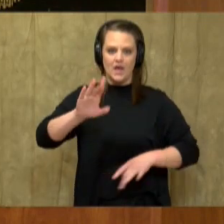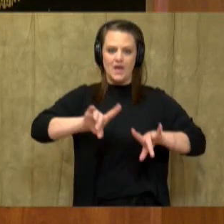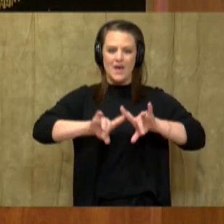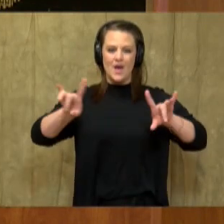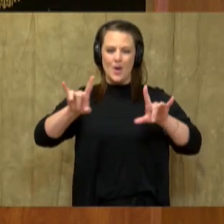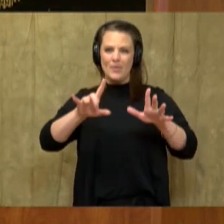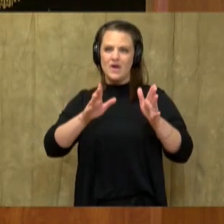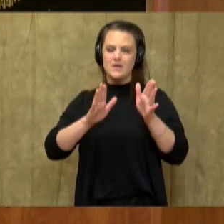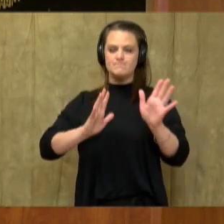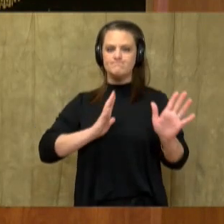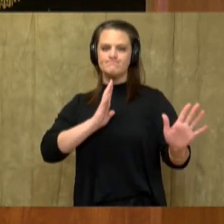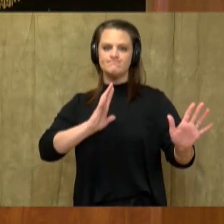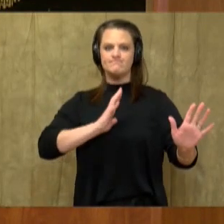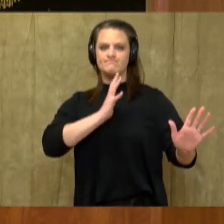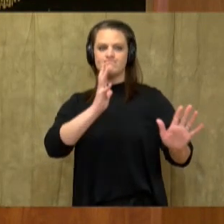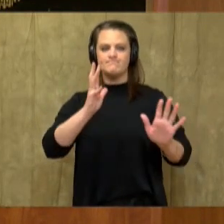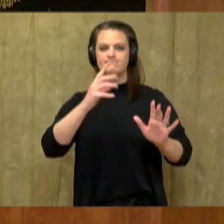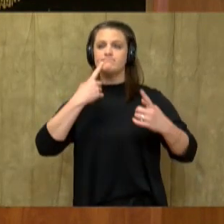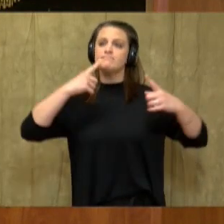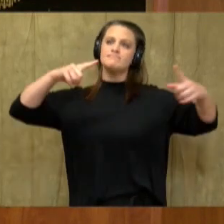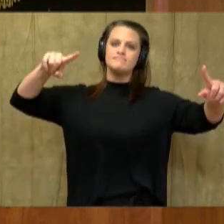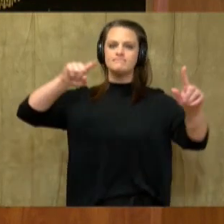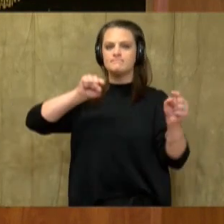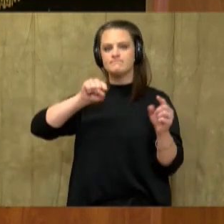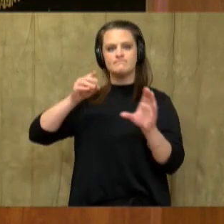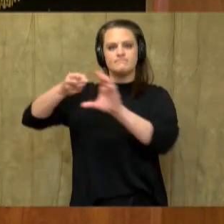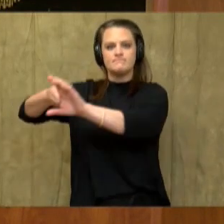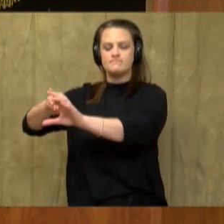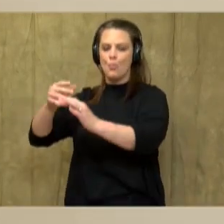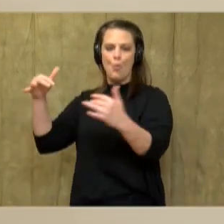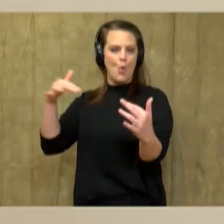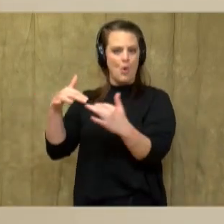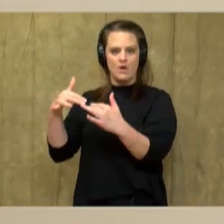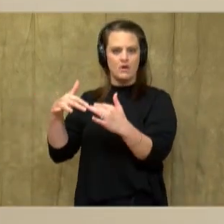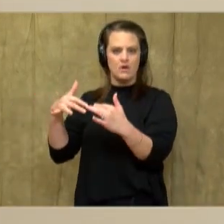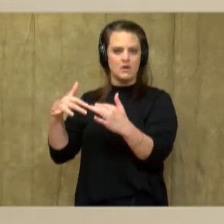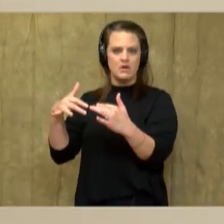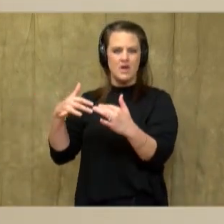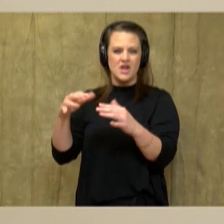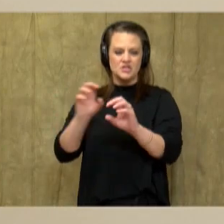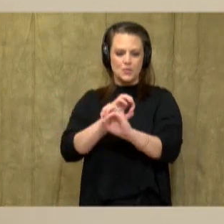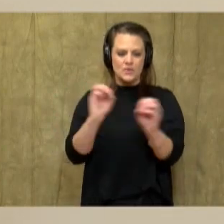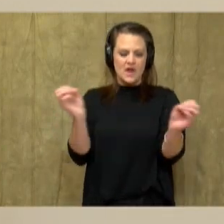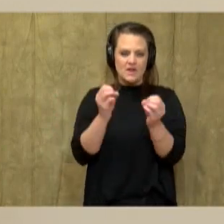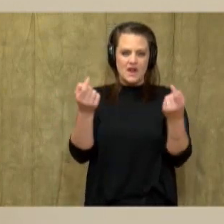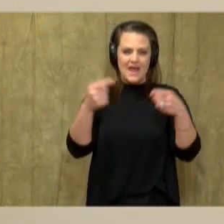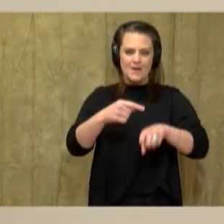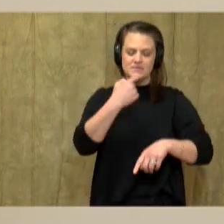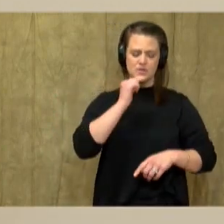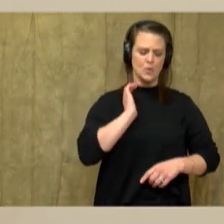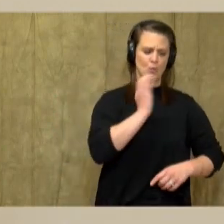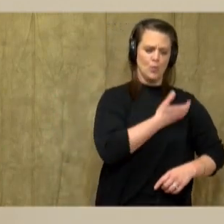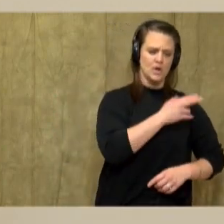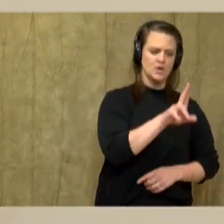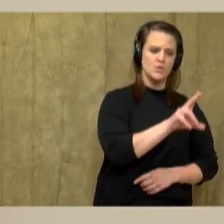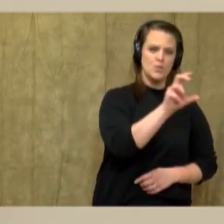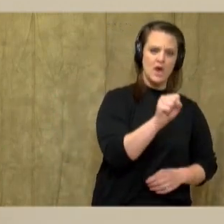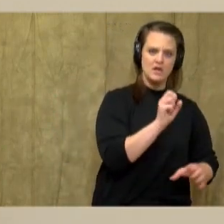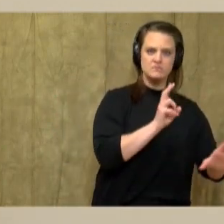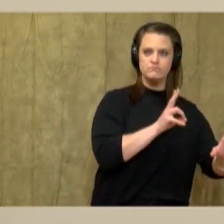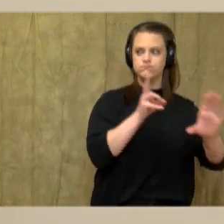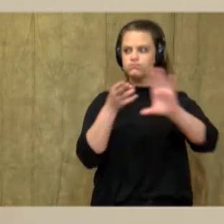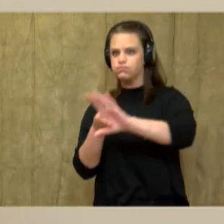formal declaration of war. There was not an event that happens that has us just say we're going to war. It is a